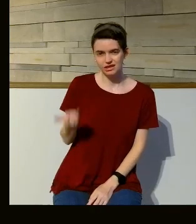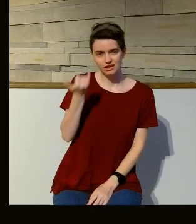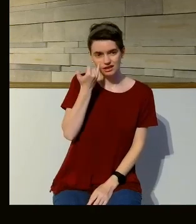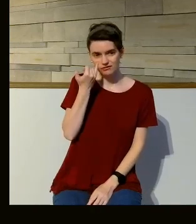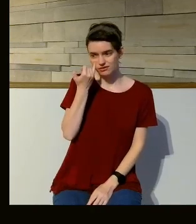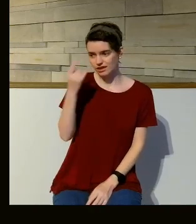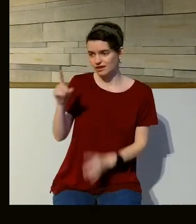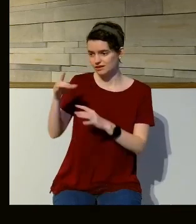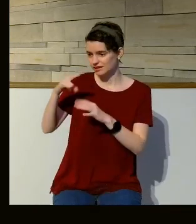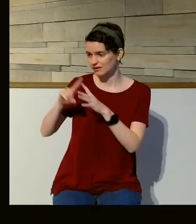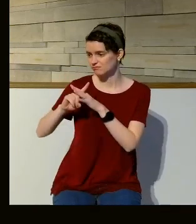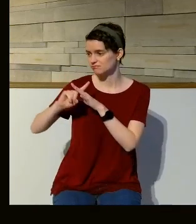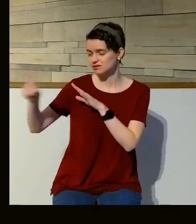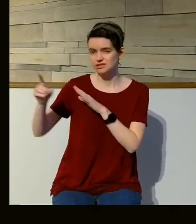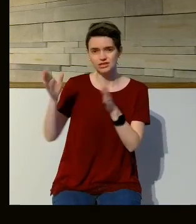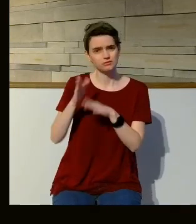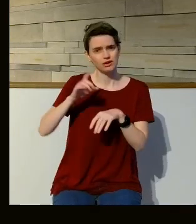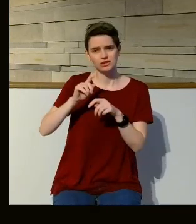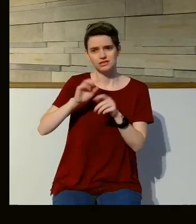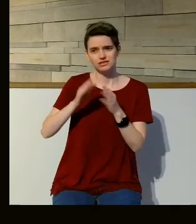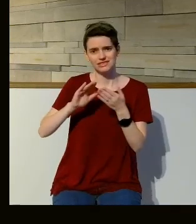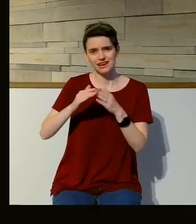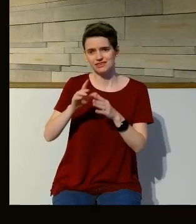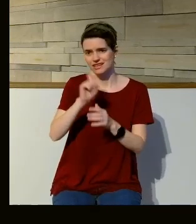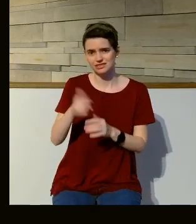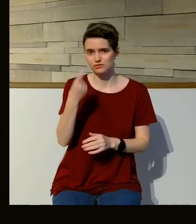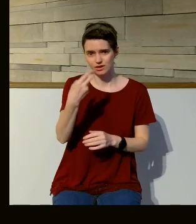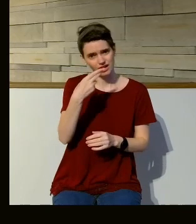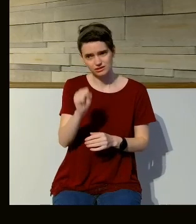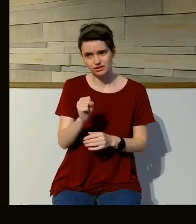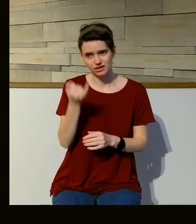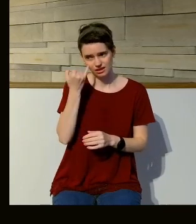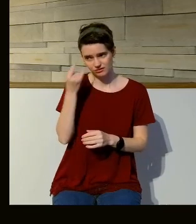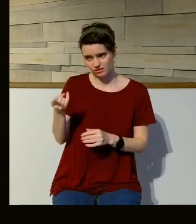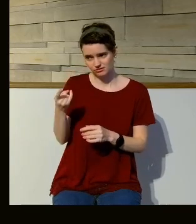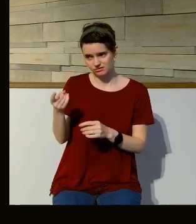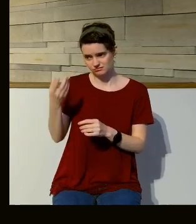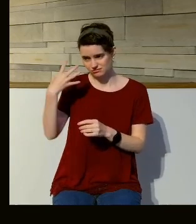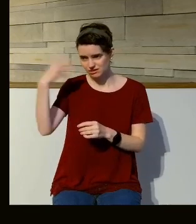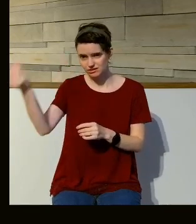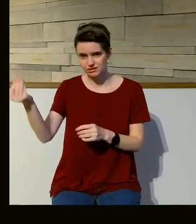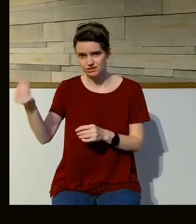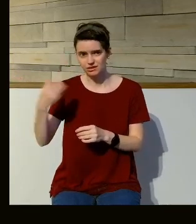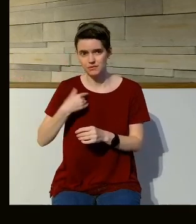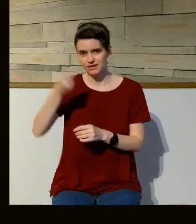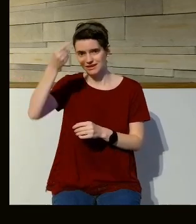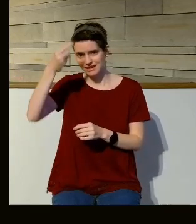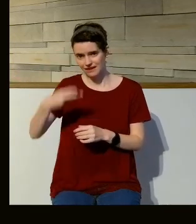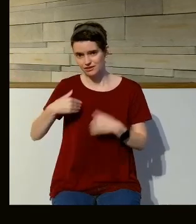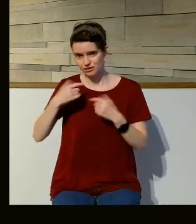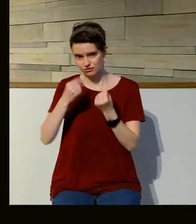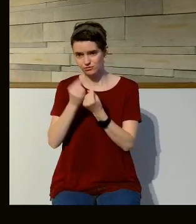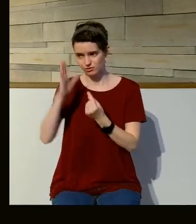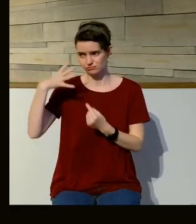lose this kid, it's a small town in Texas, one high school. If you lose this kid, he's going to take at least half of that youth group with him.